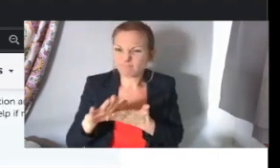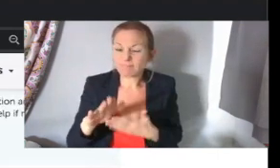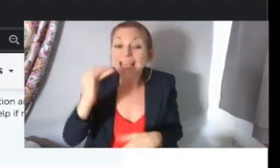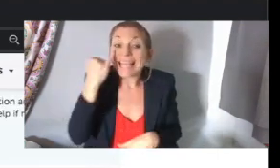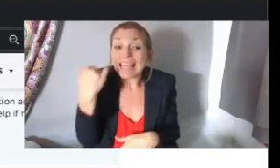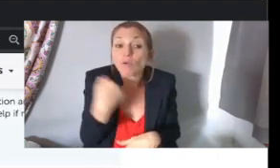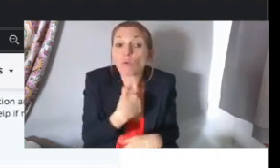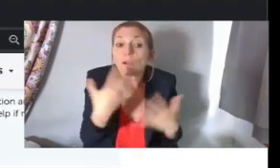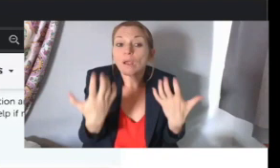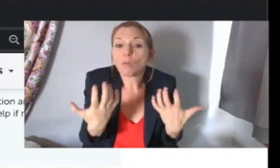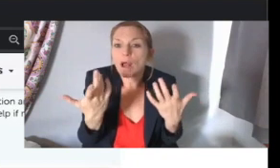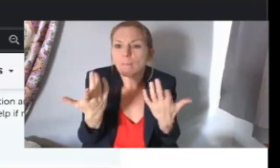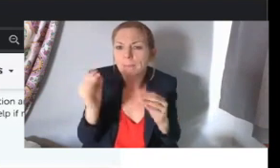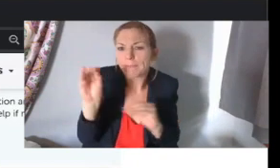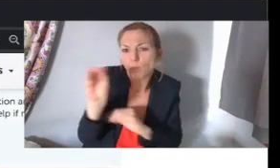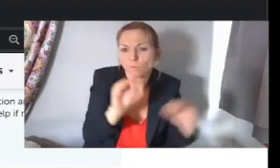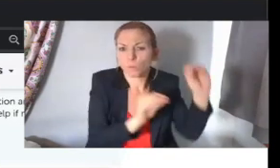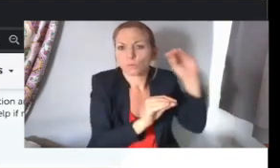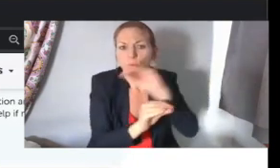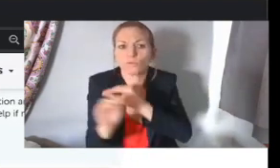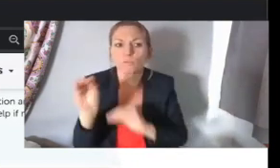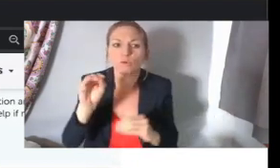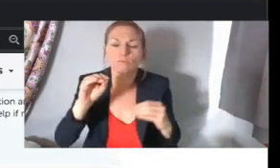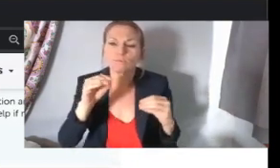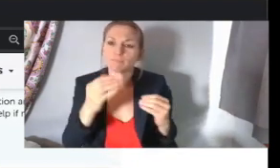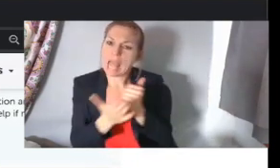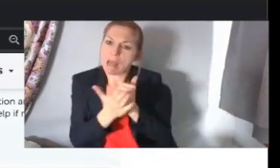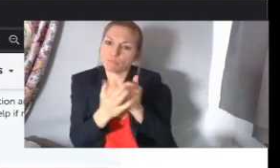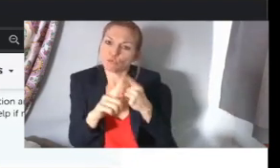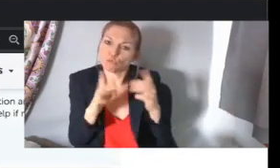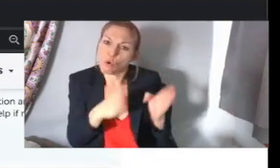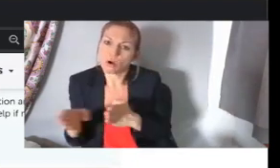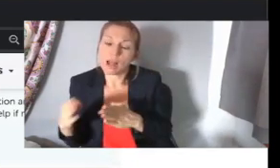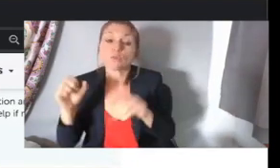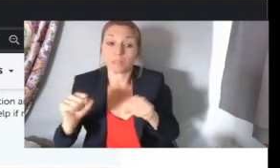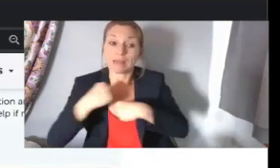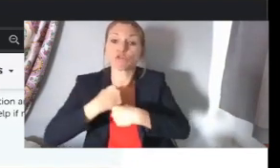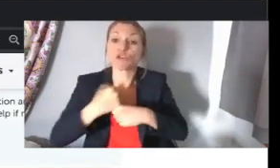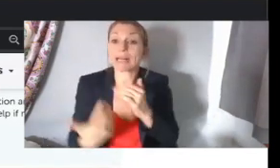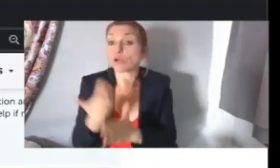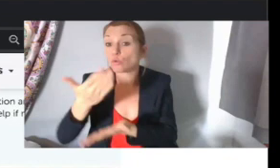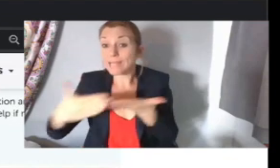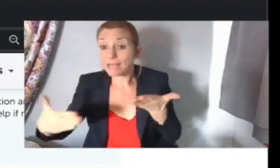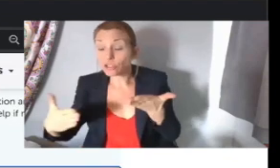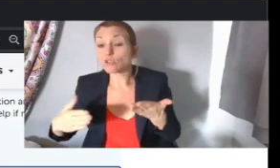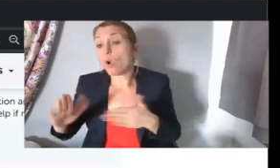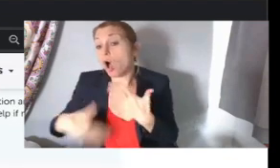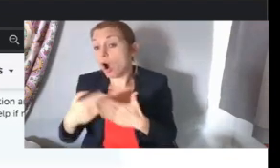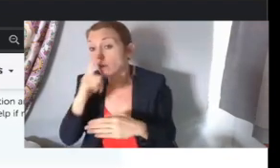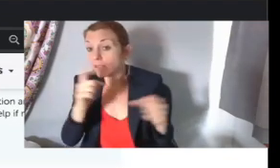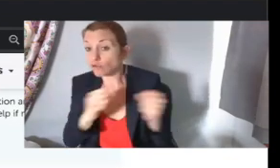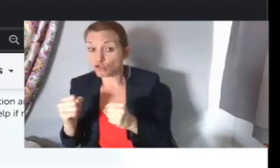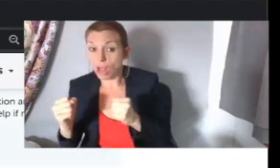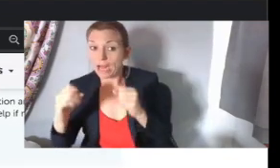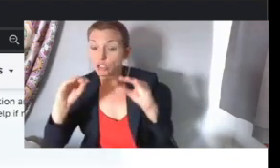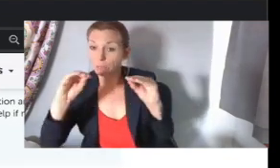organize this a little bit, we can create a new section where we add all of the strategies into one section,